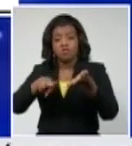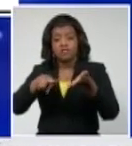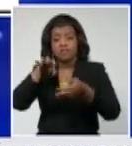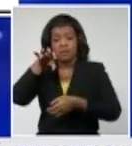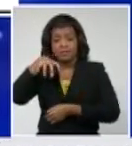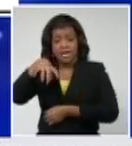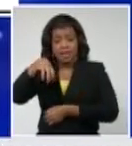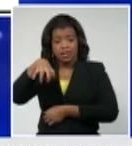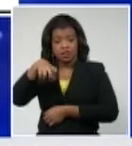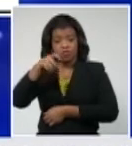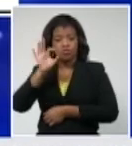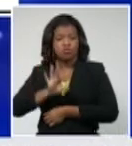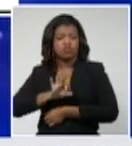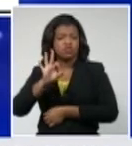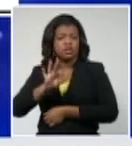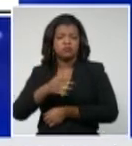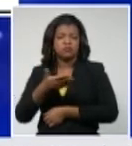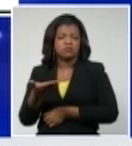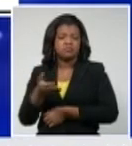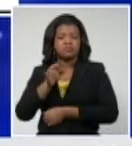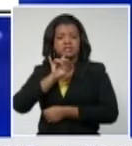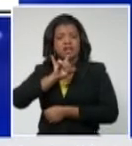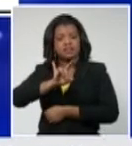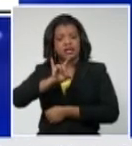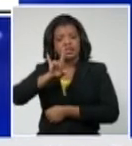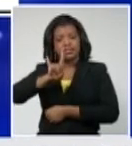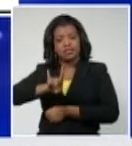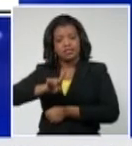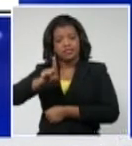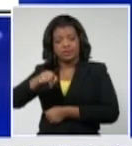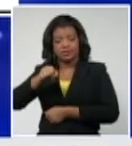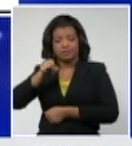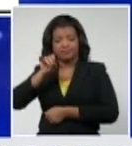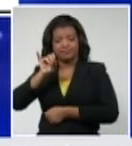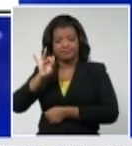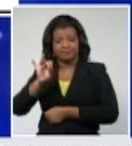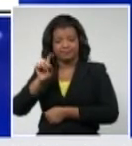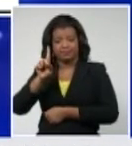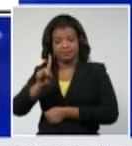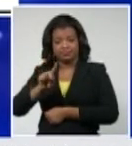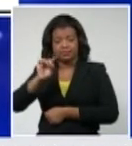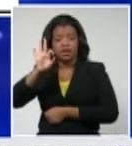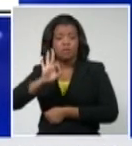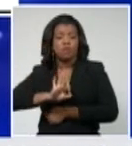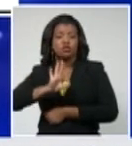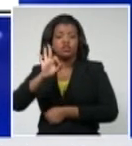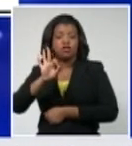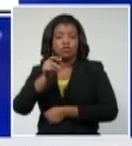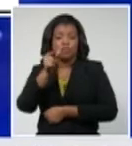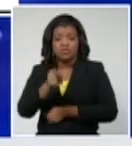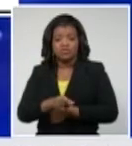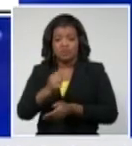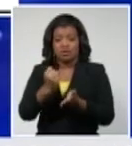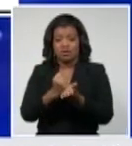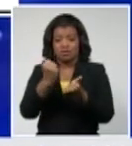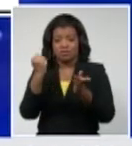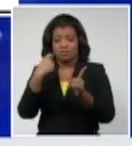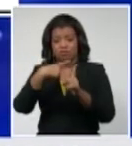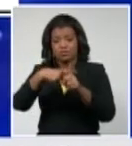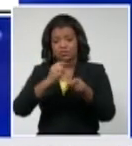per 100,000 inhabitants over the last 15 days in the country overall, with